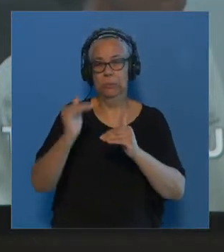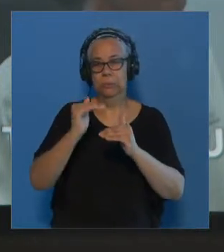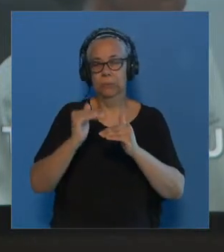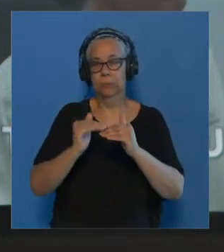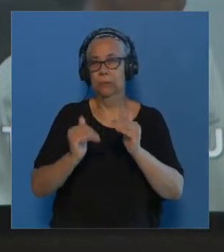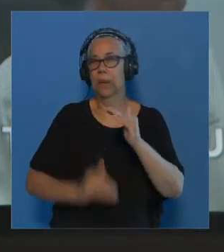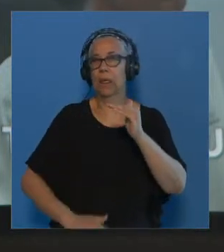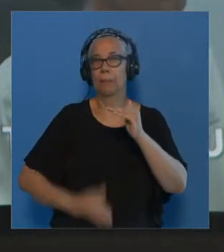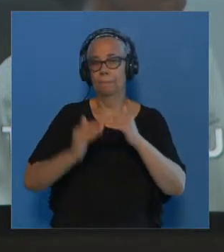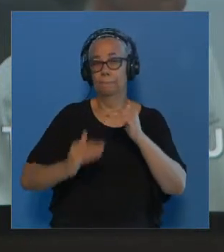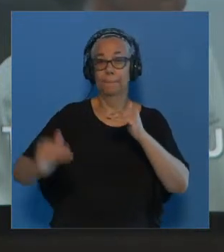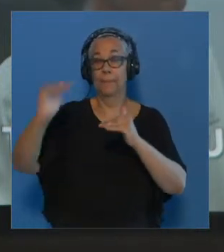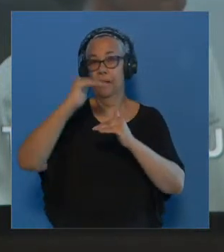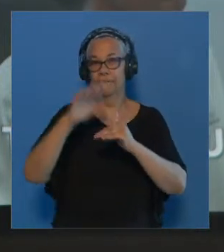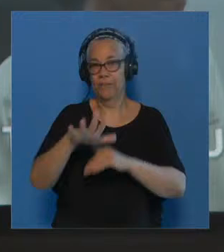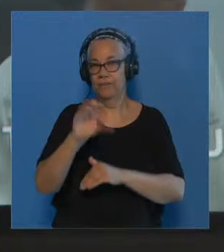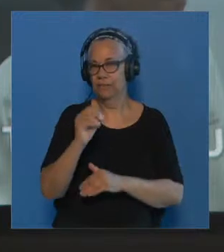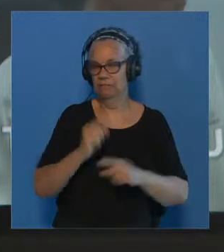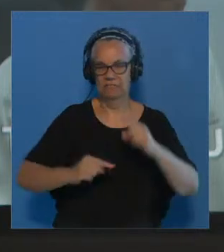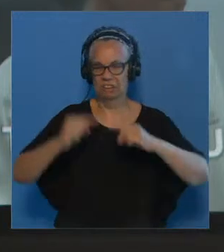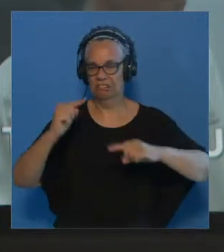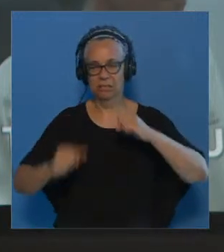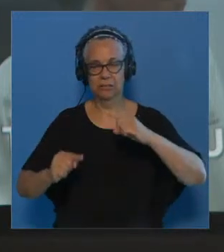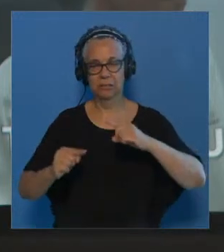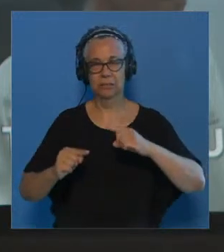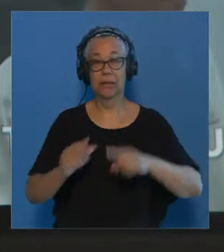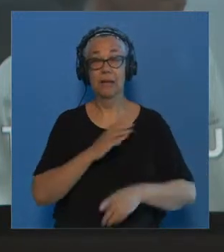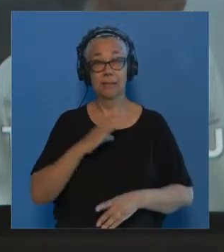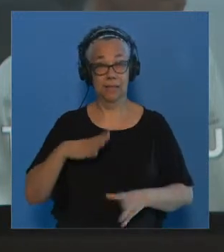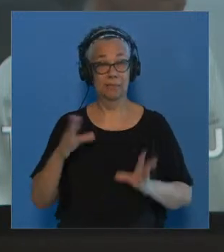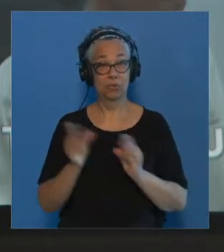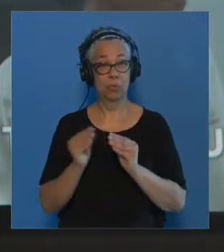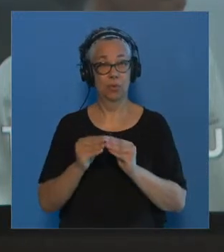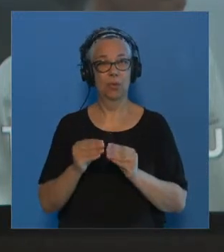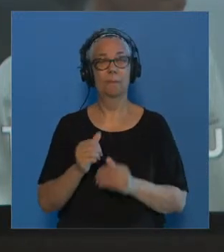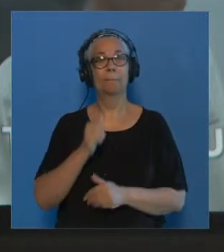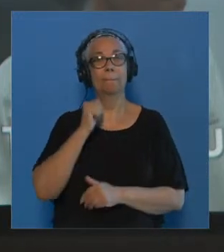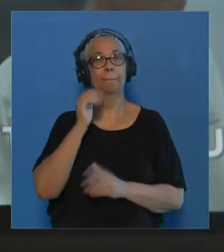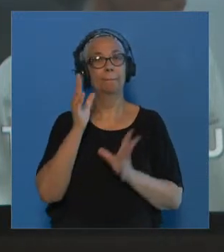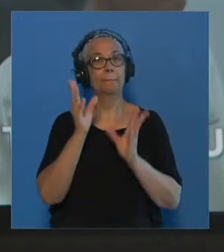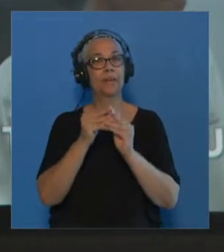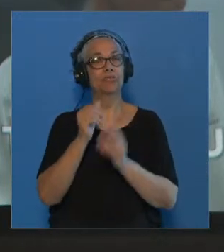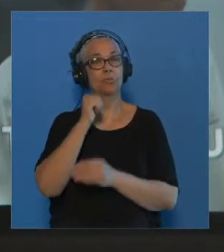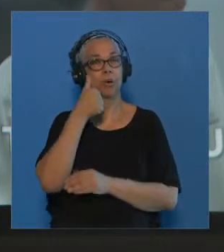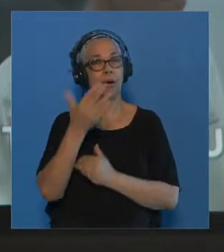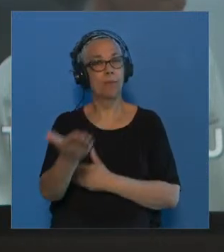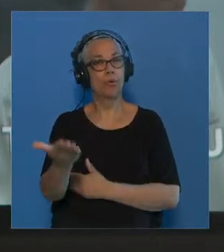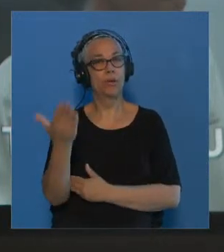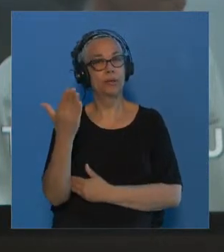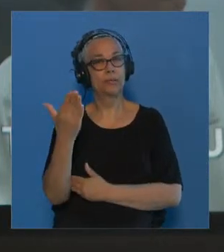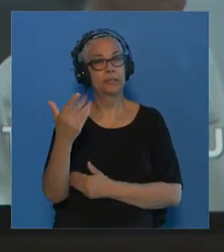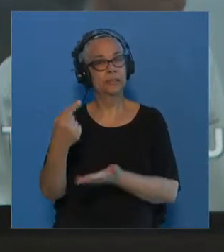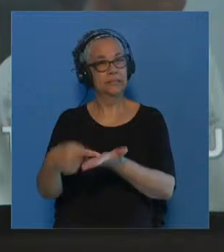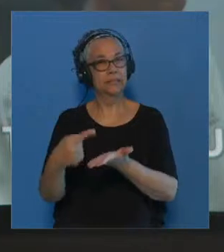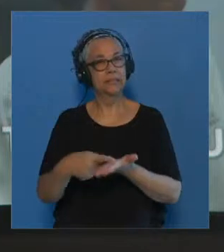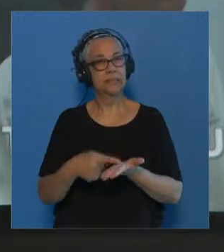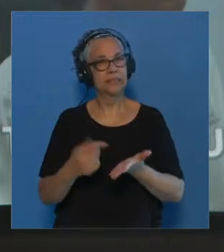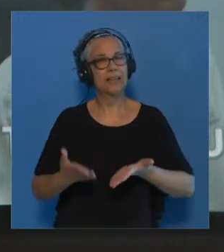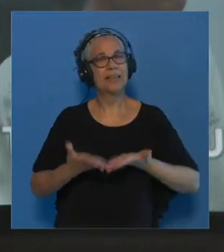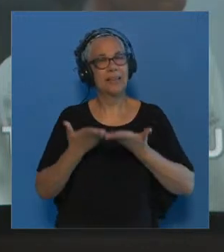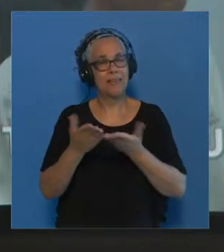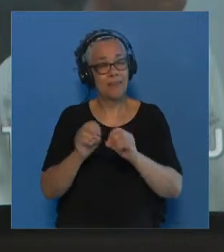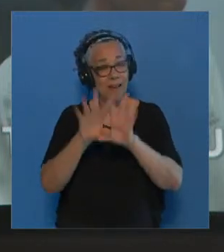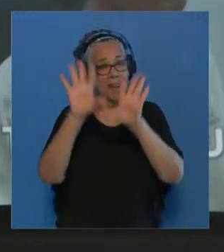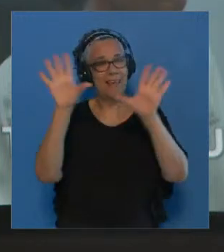of requests. As such, the Cabinet Committee will meet tomorrow morning to discuss and provide greater